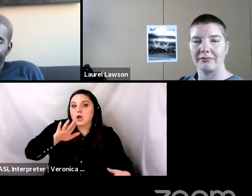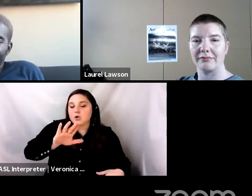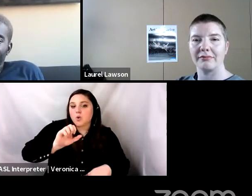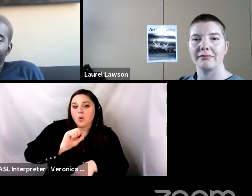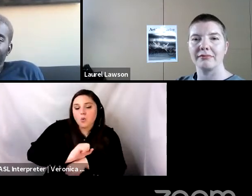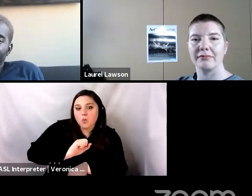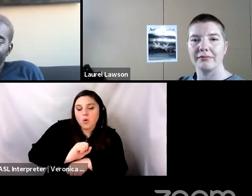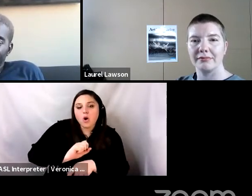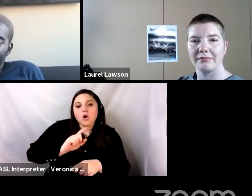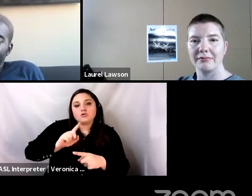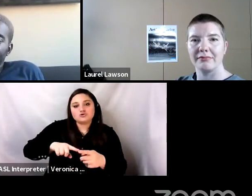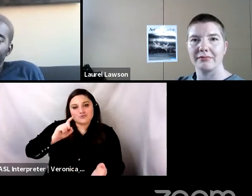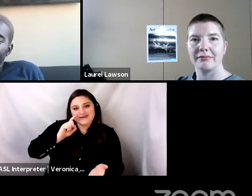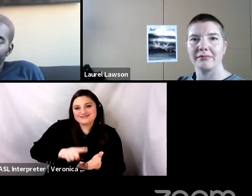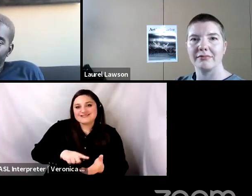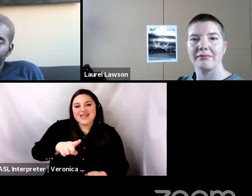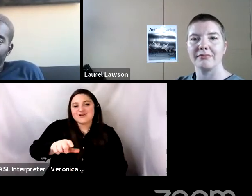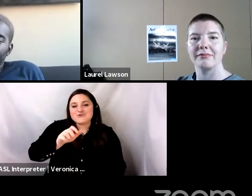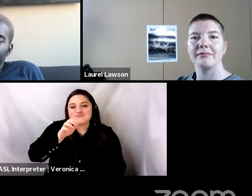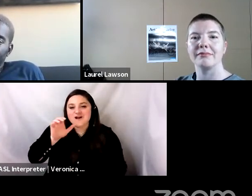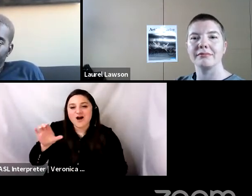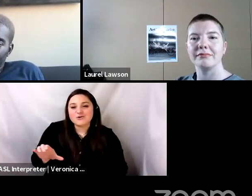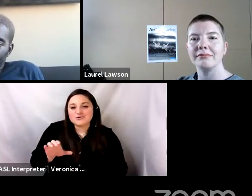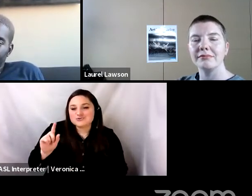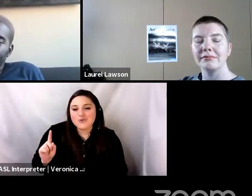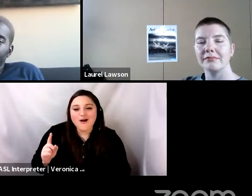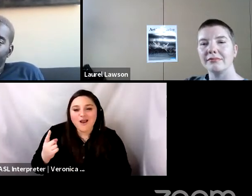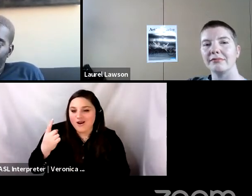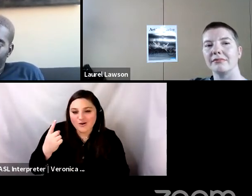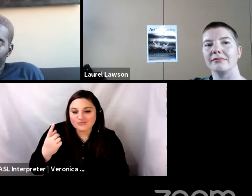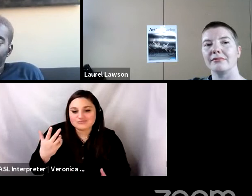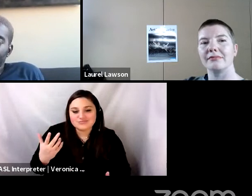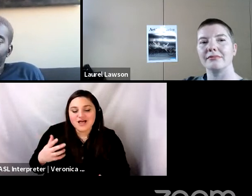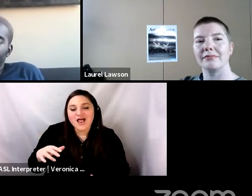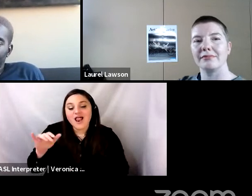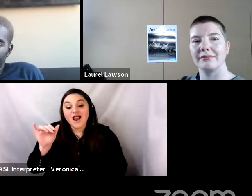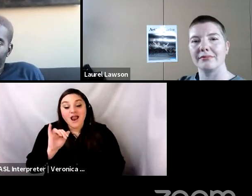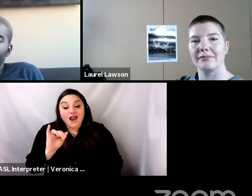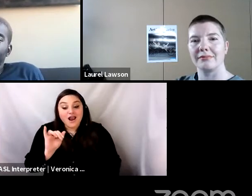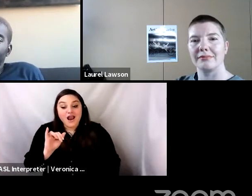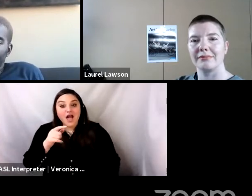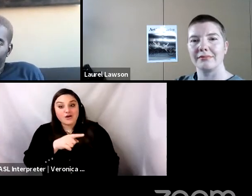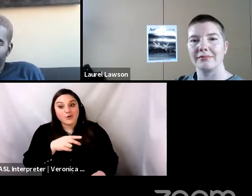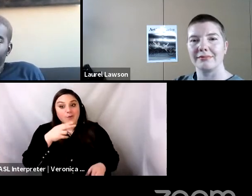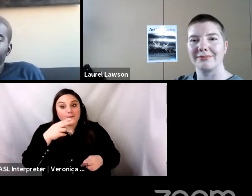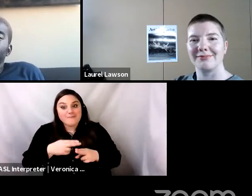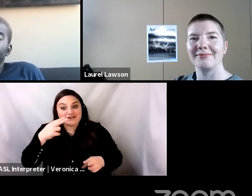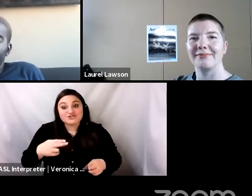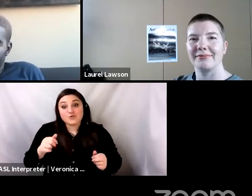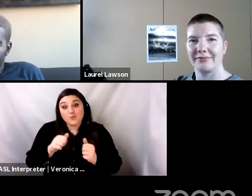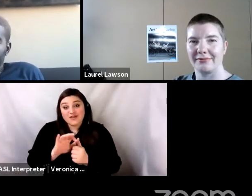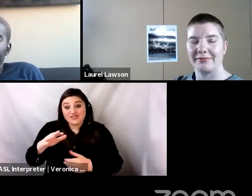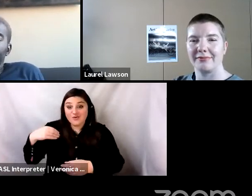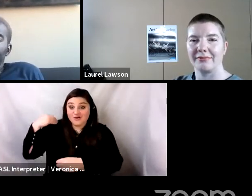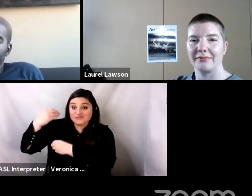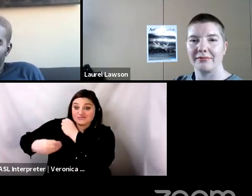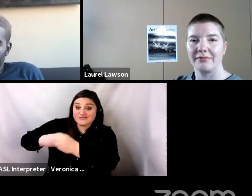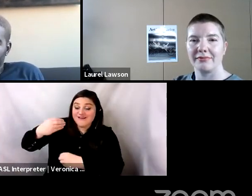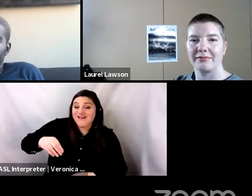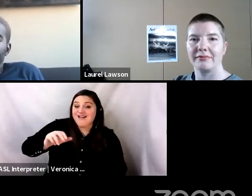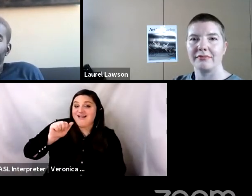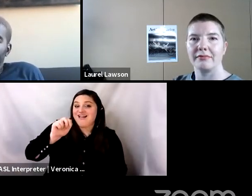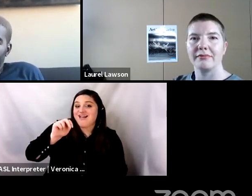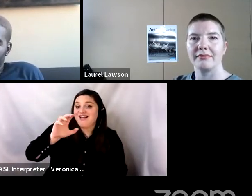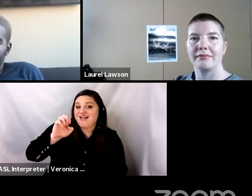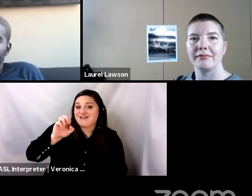saying, Laurel, about ancestors and people who were, right? You don't really have to do much to bring them in, right? But to acknowledge